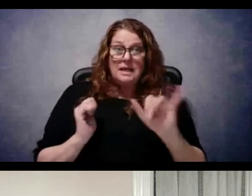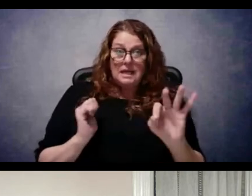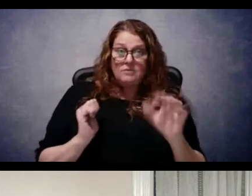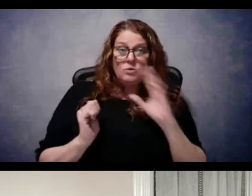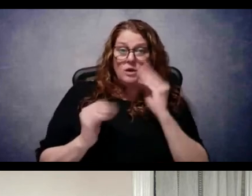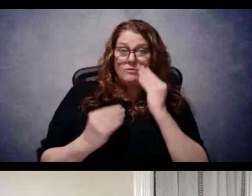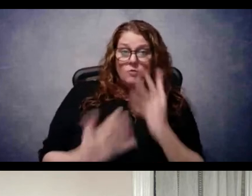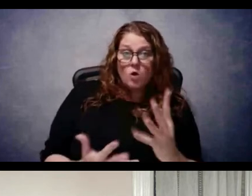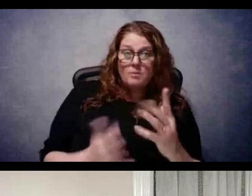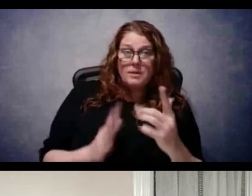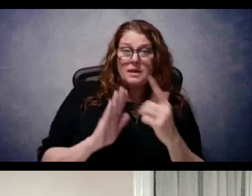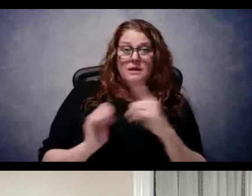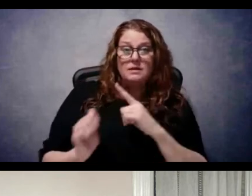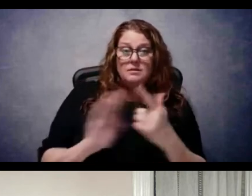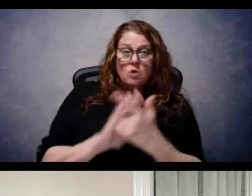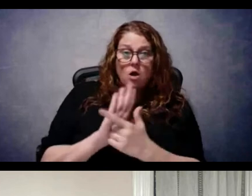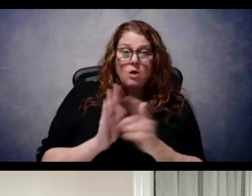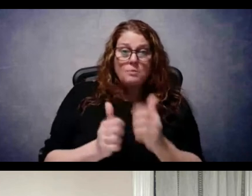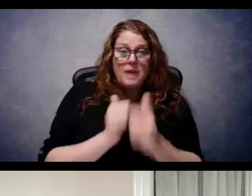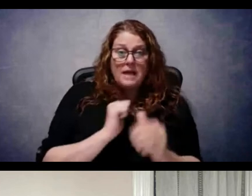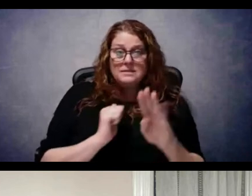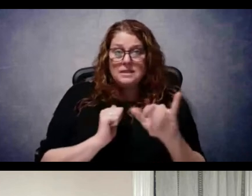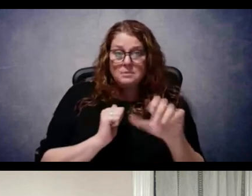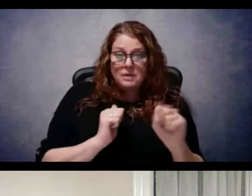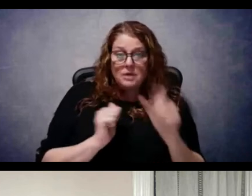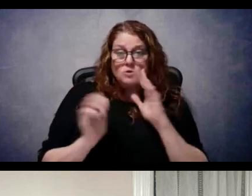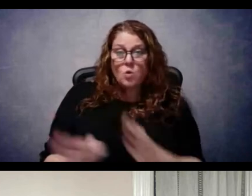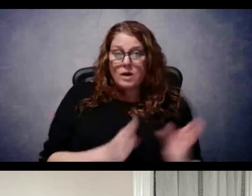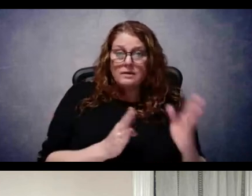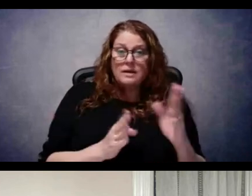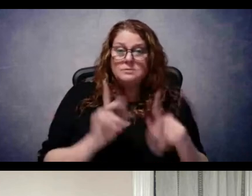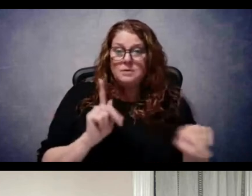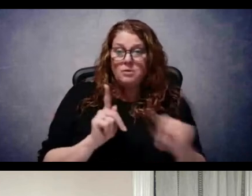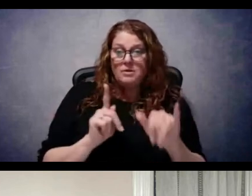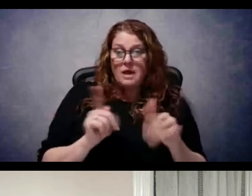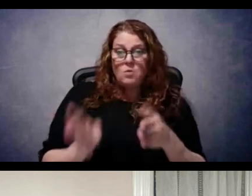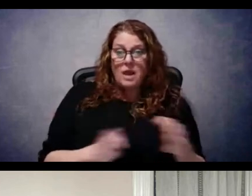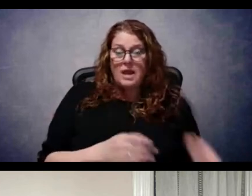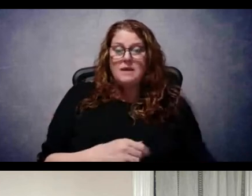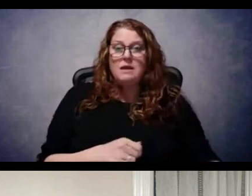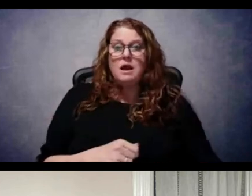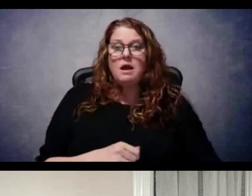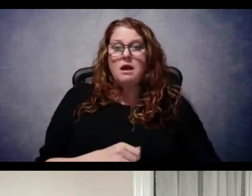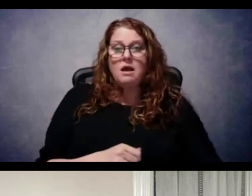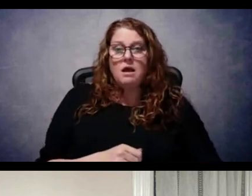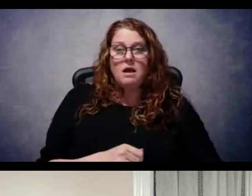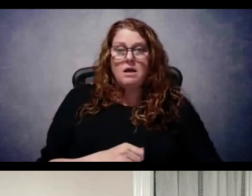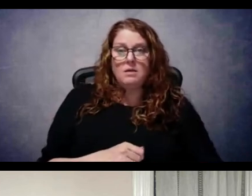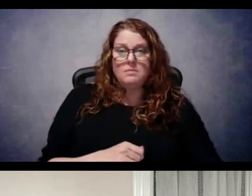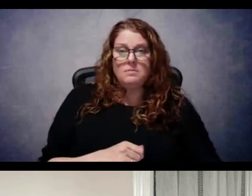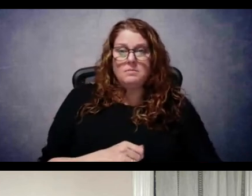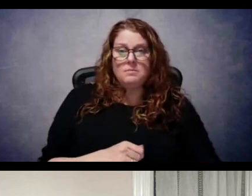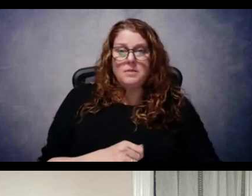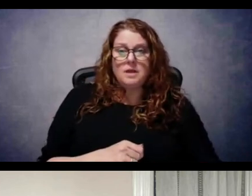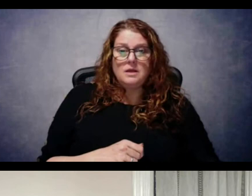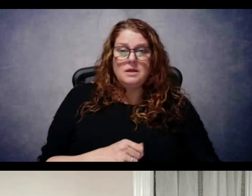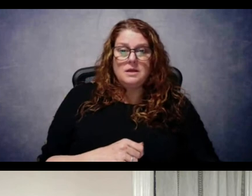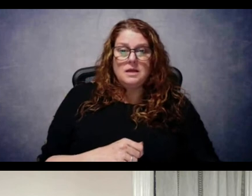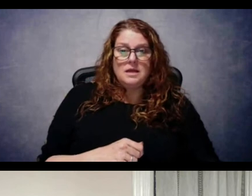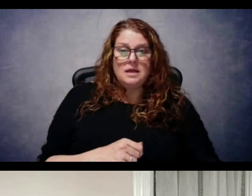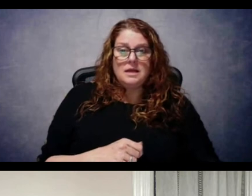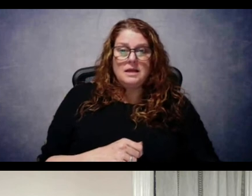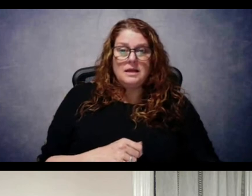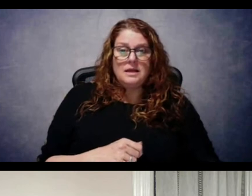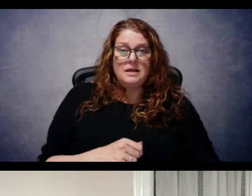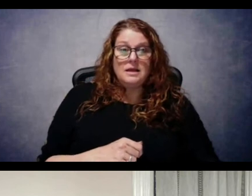informing legislation or we're passing bills or we're organizing folks that way, which the answer is no. But when I take a look at